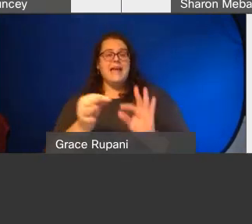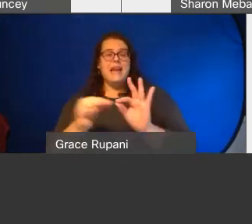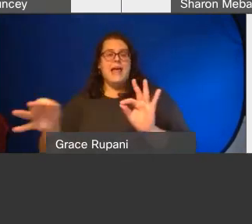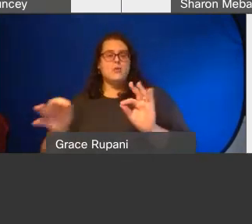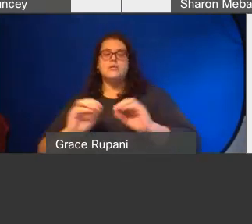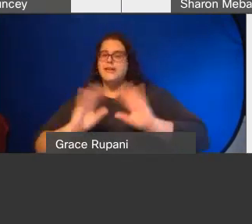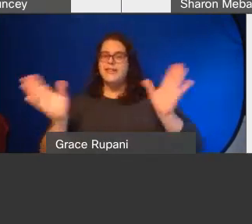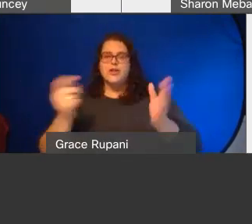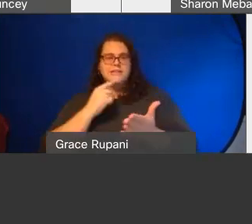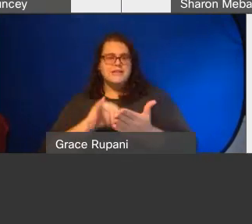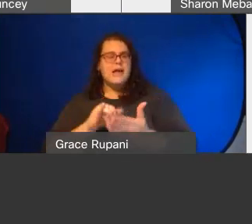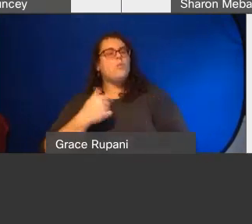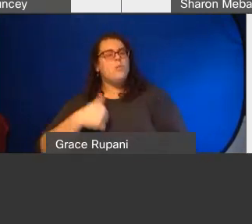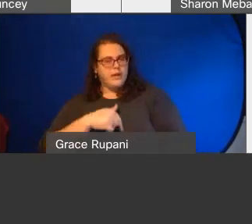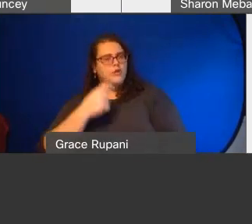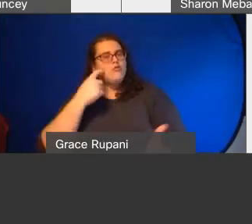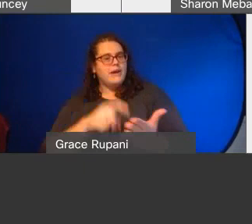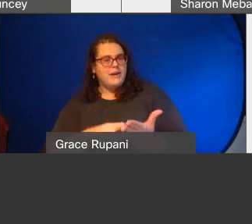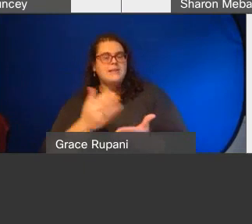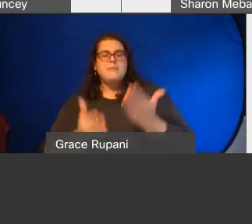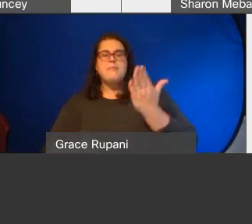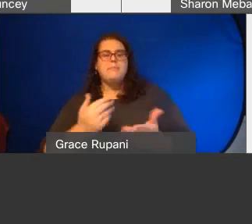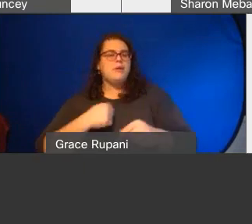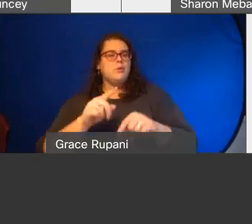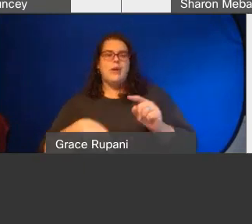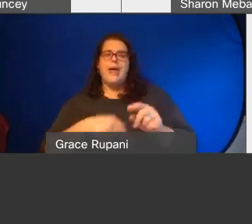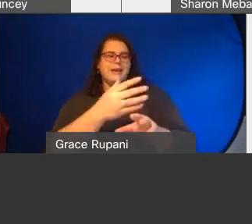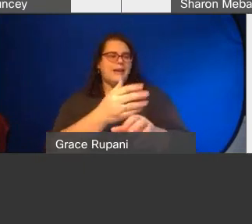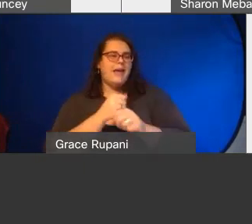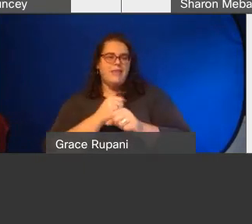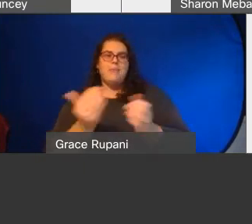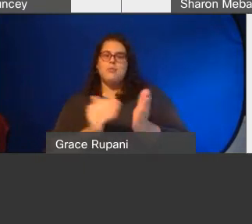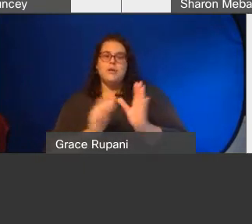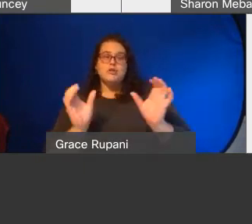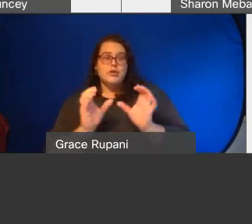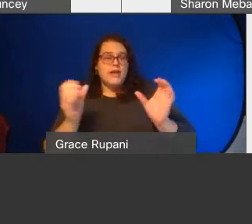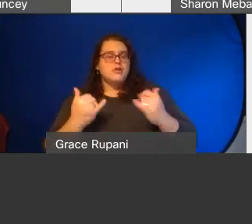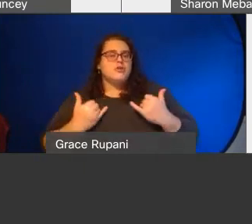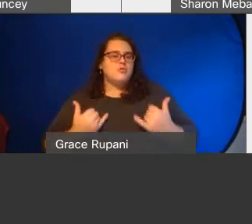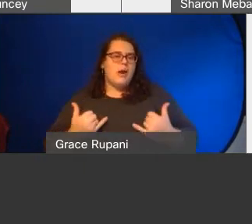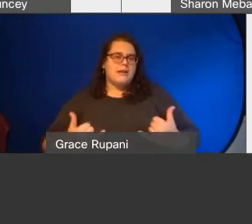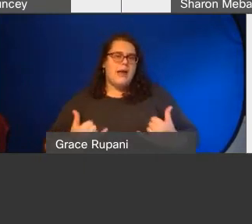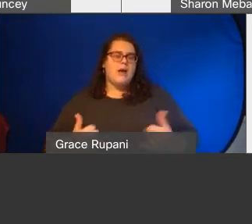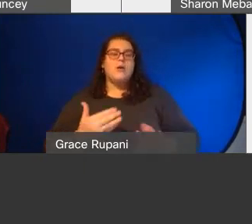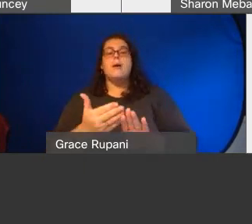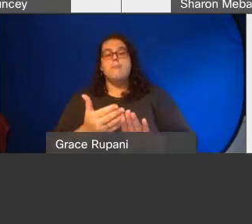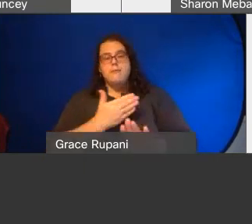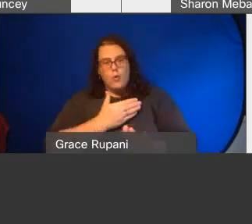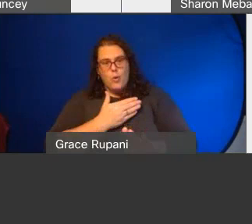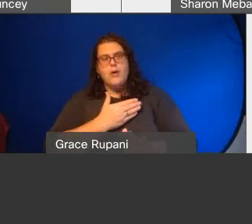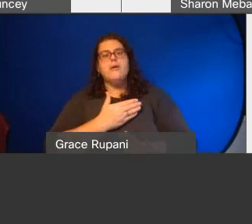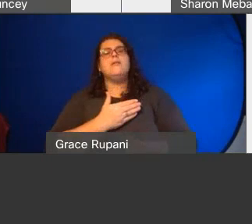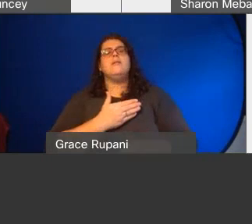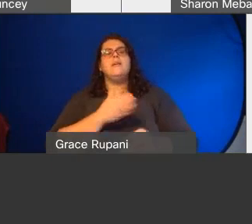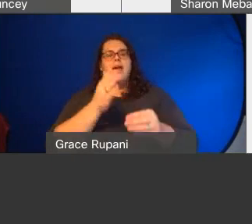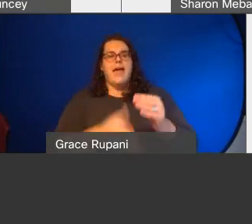recognize that you may not be able to get them, a recertification prior to the end